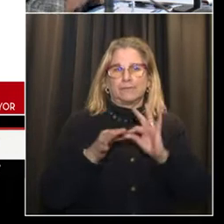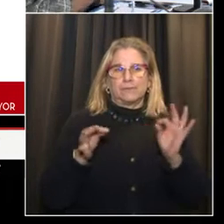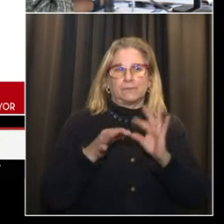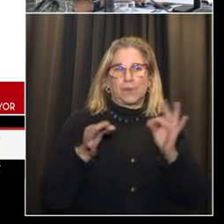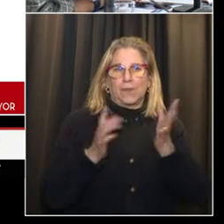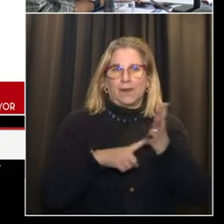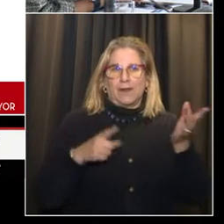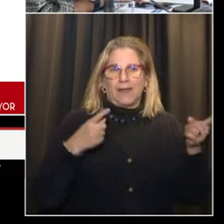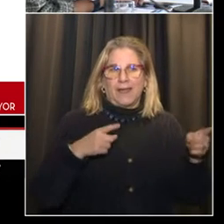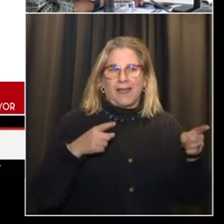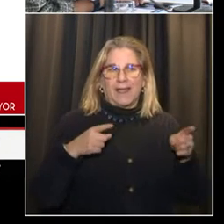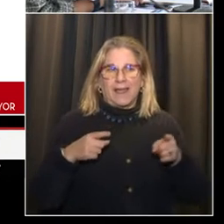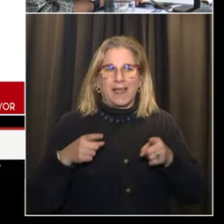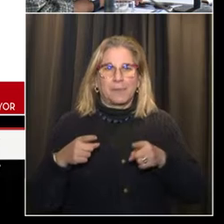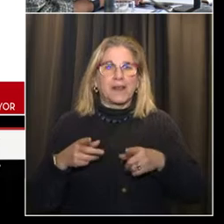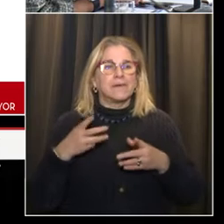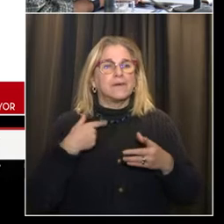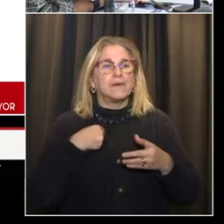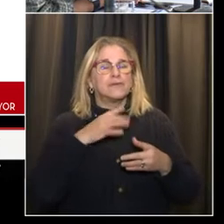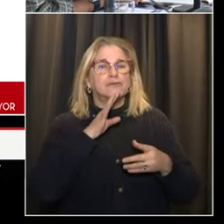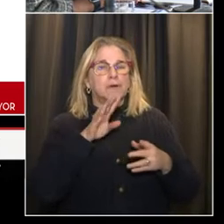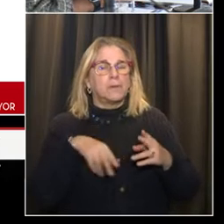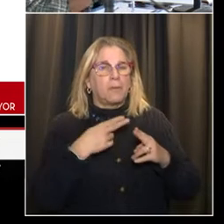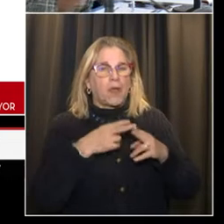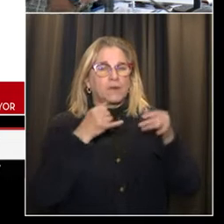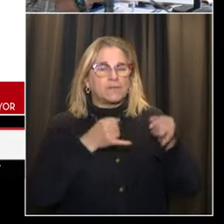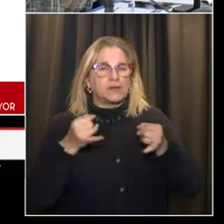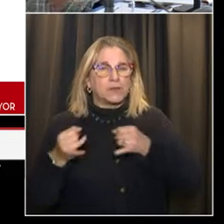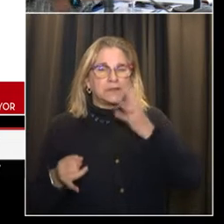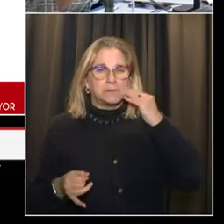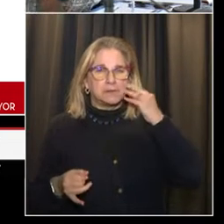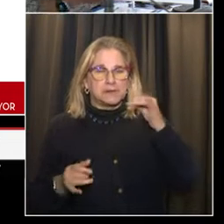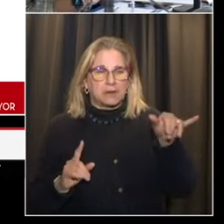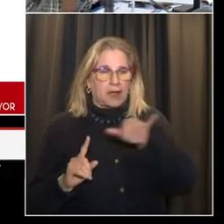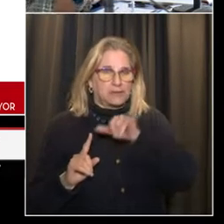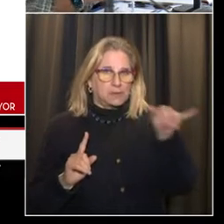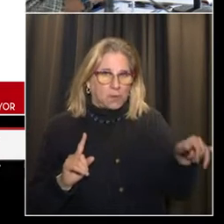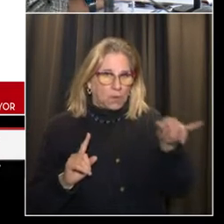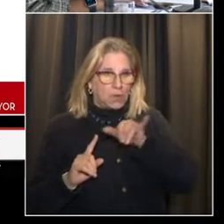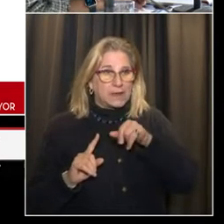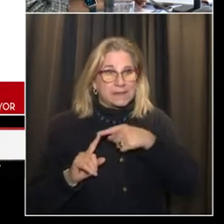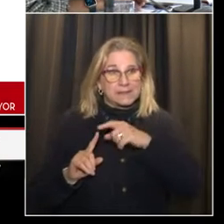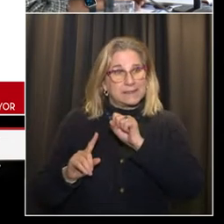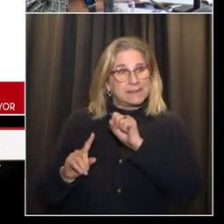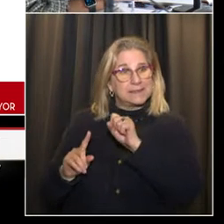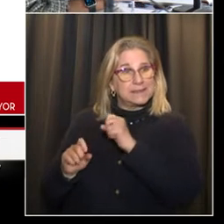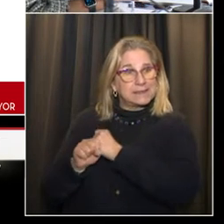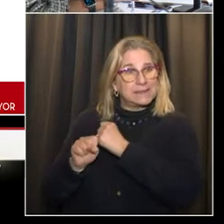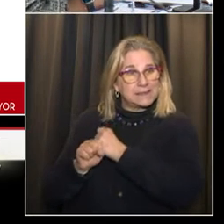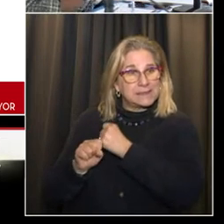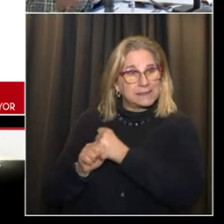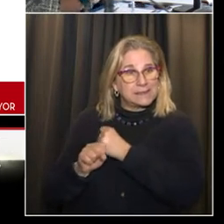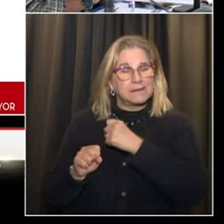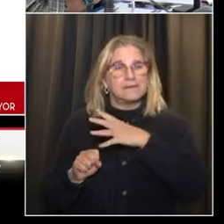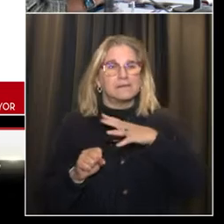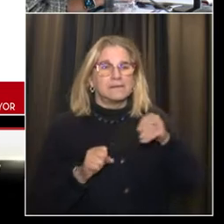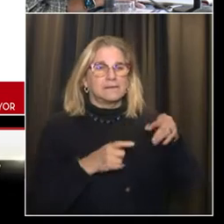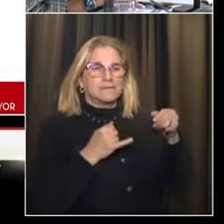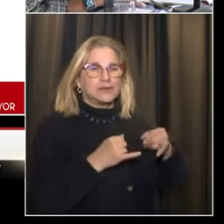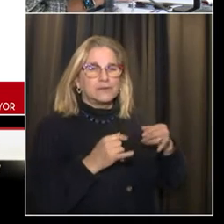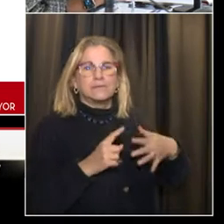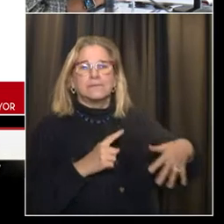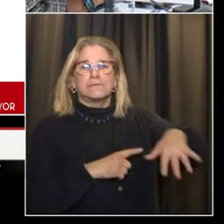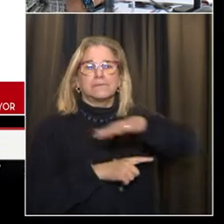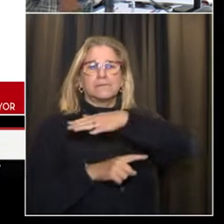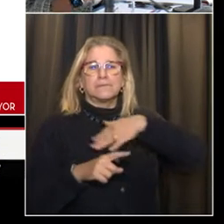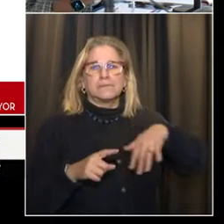well. And then we'll look at where we are in our public safety ecosystem, which you hear us talk about a lot, that we are an interconnected